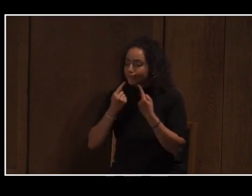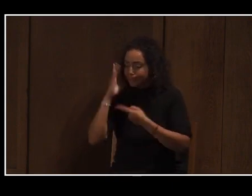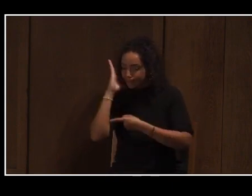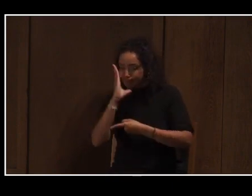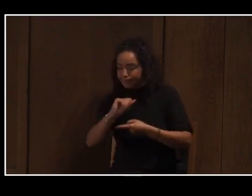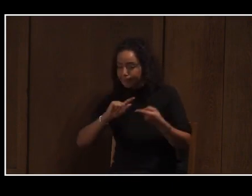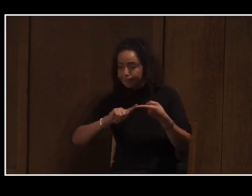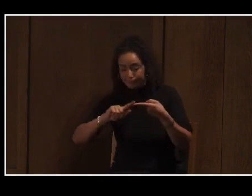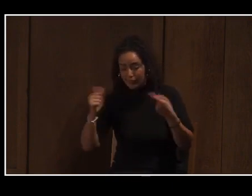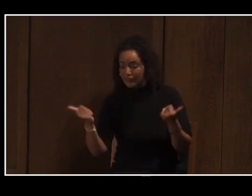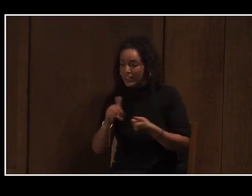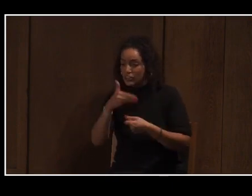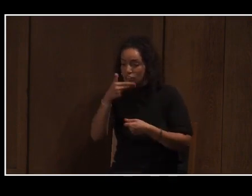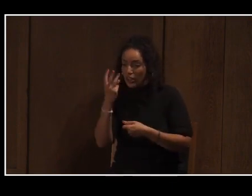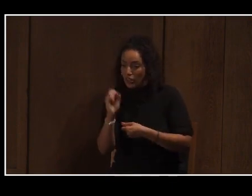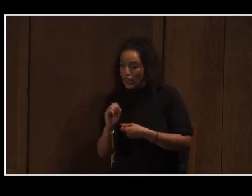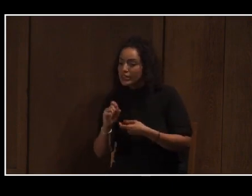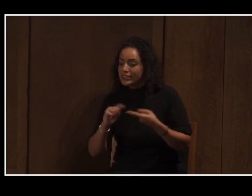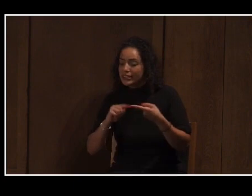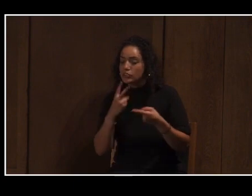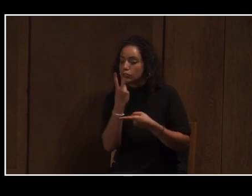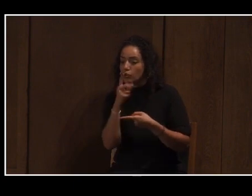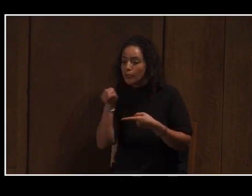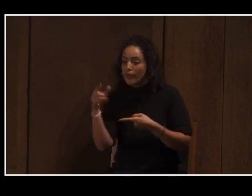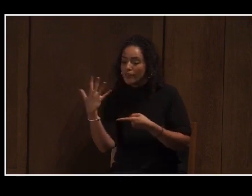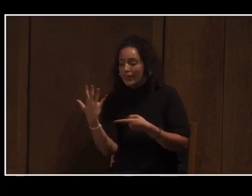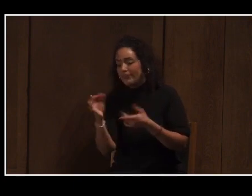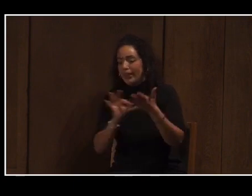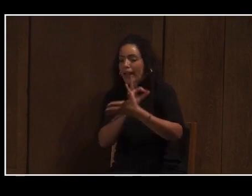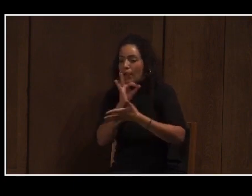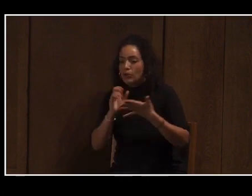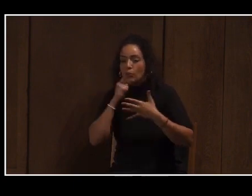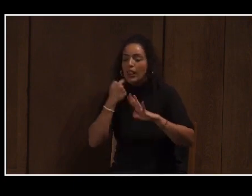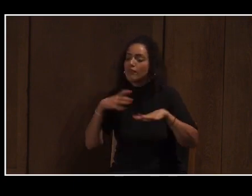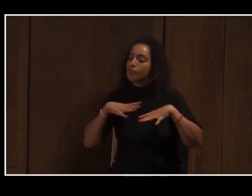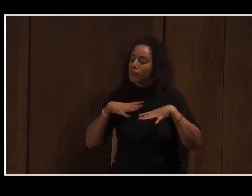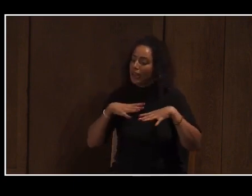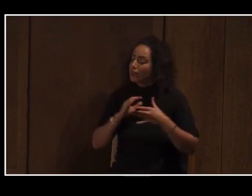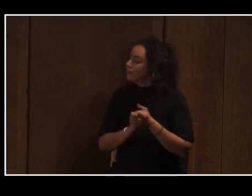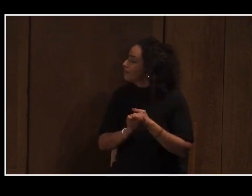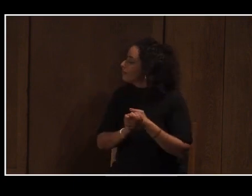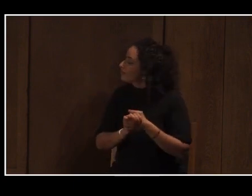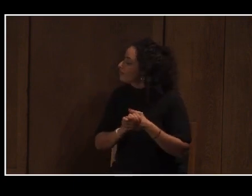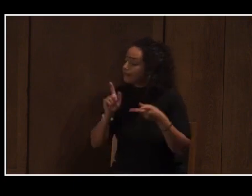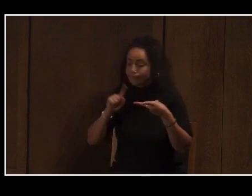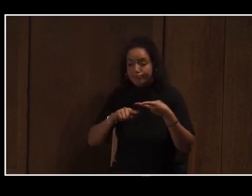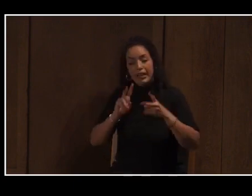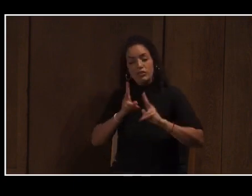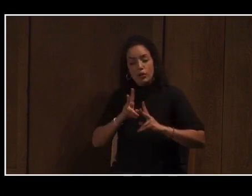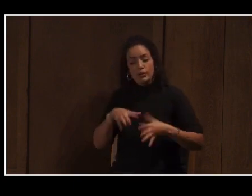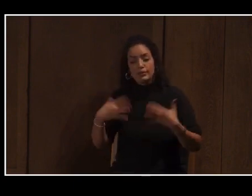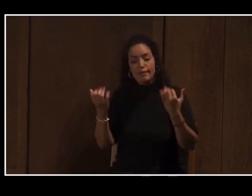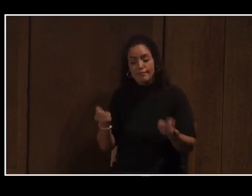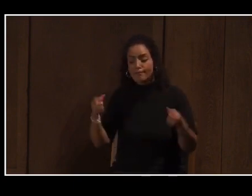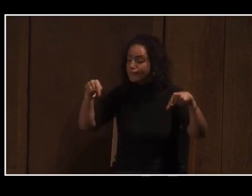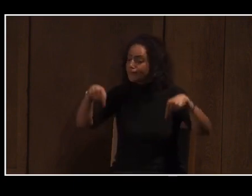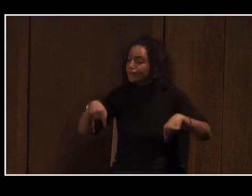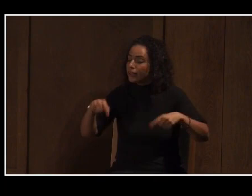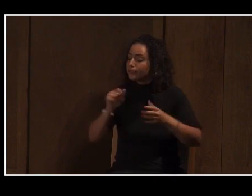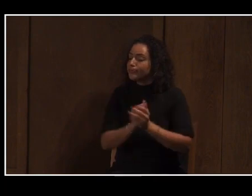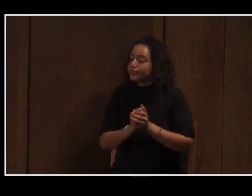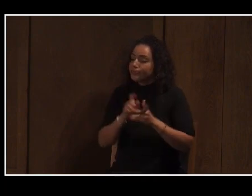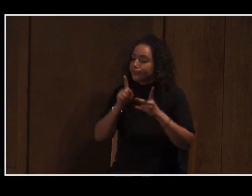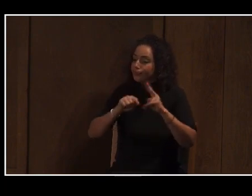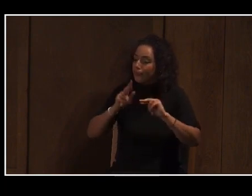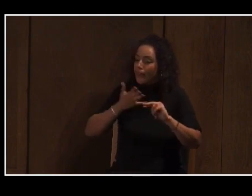9:30, about 2.5 hours with a 10-minute break in the middle. This event is BSL interpreted, and if you need that, you should be